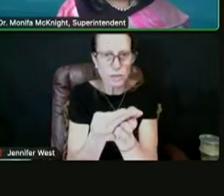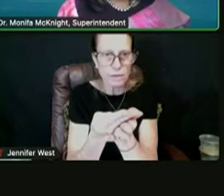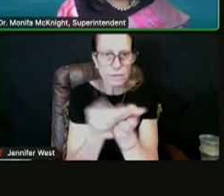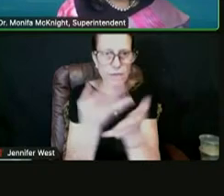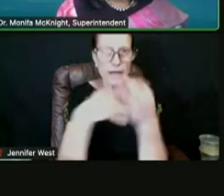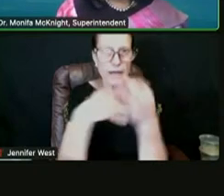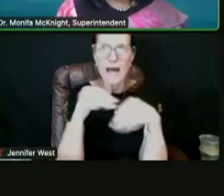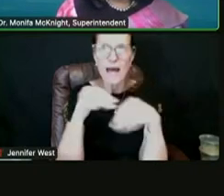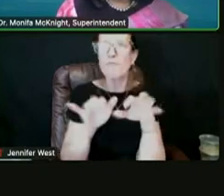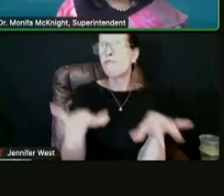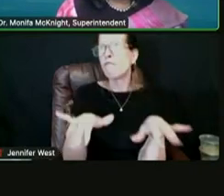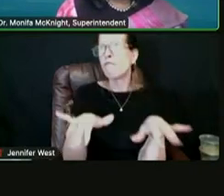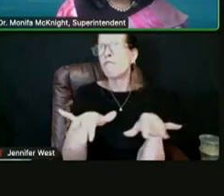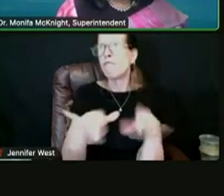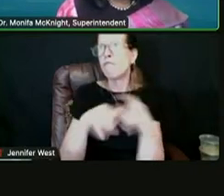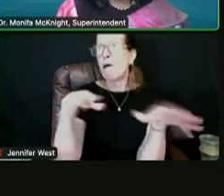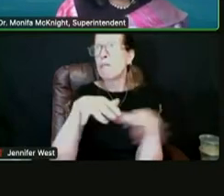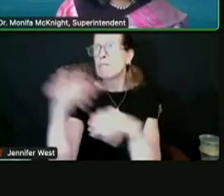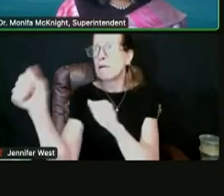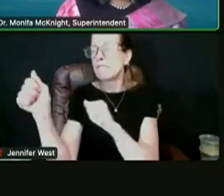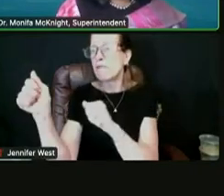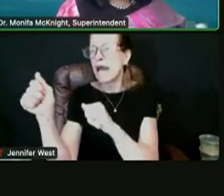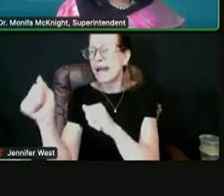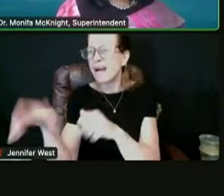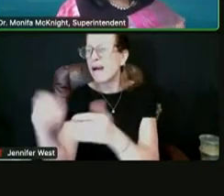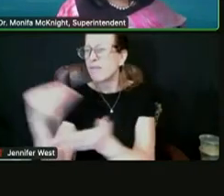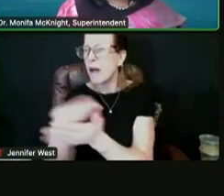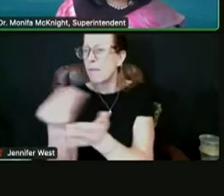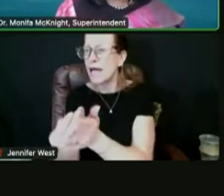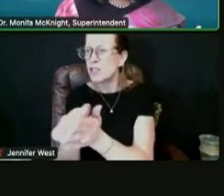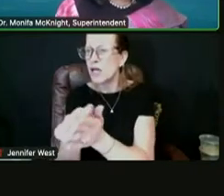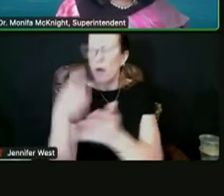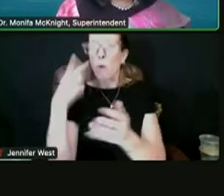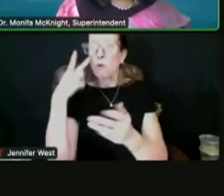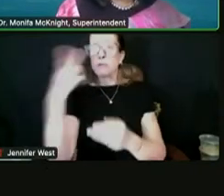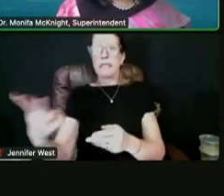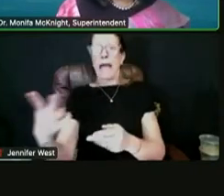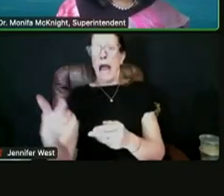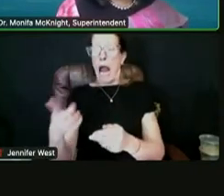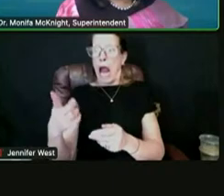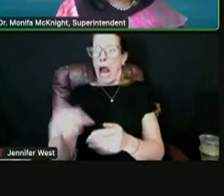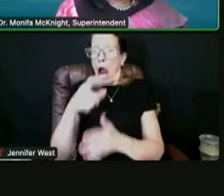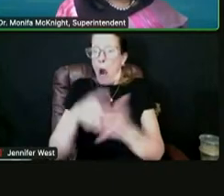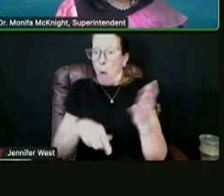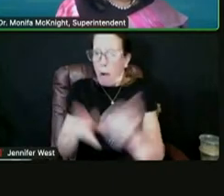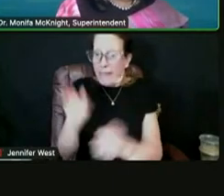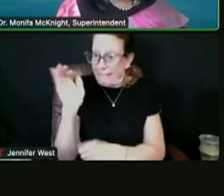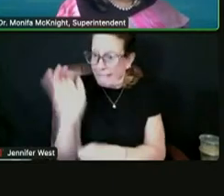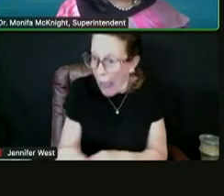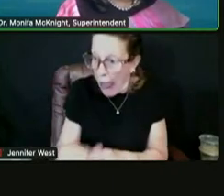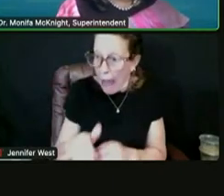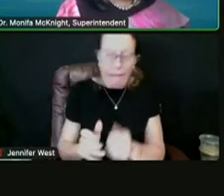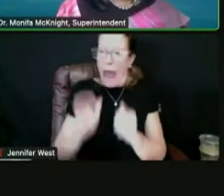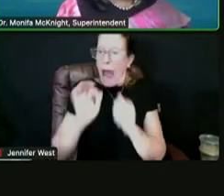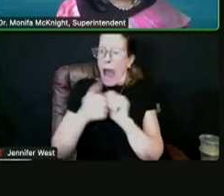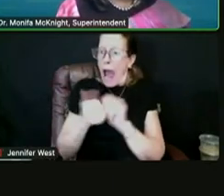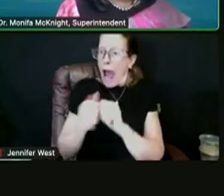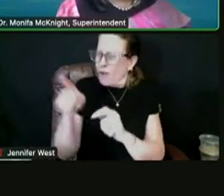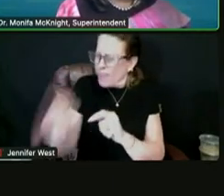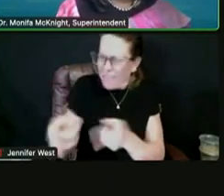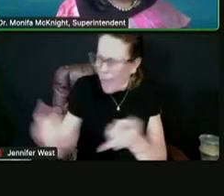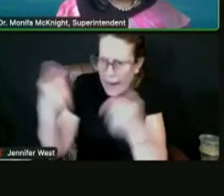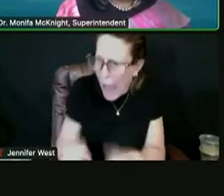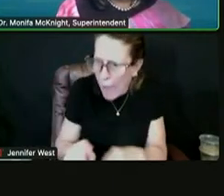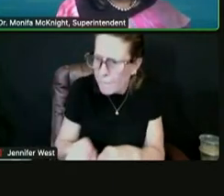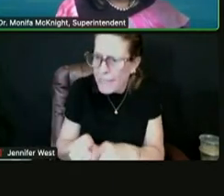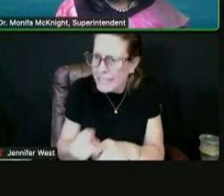I'm releasing the budget in December. And then from there, you know, just expecting you to support it. But we want you to know how we